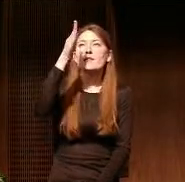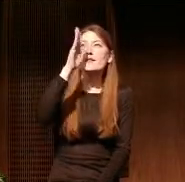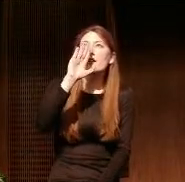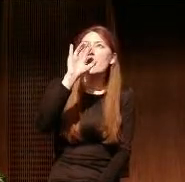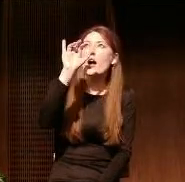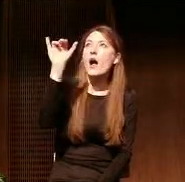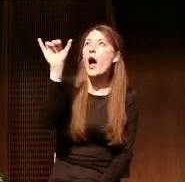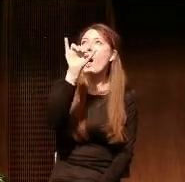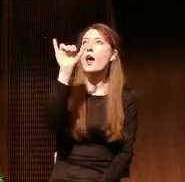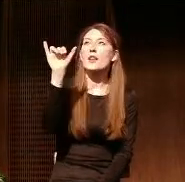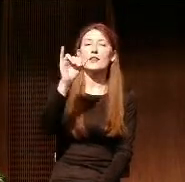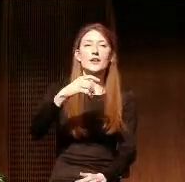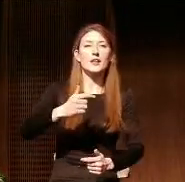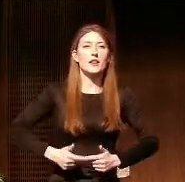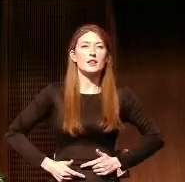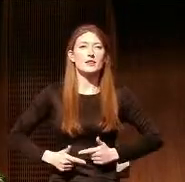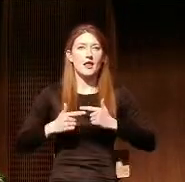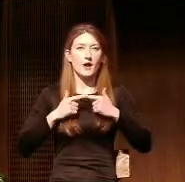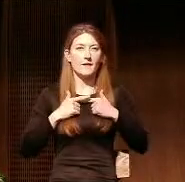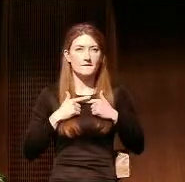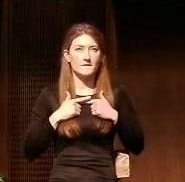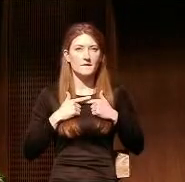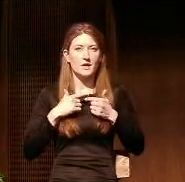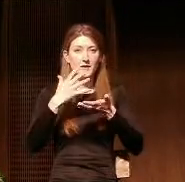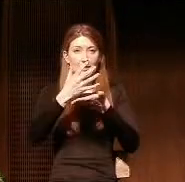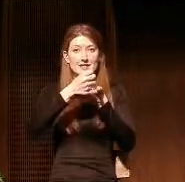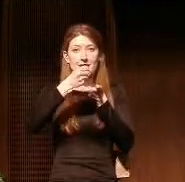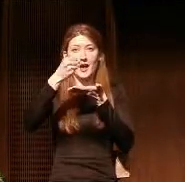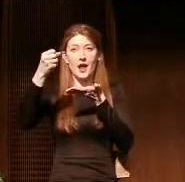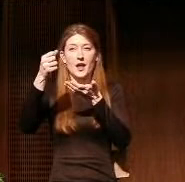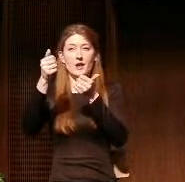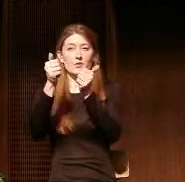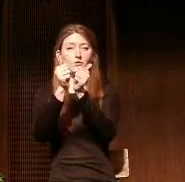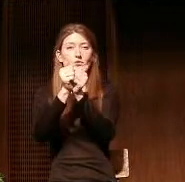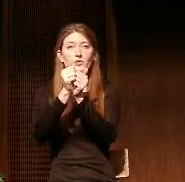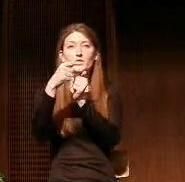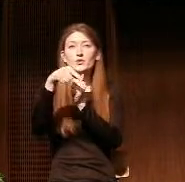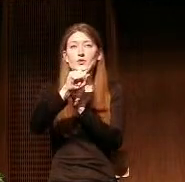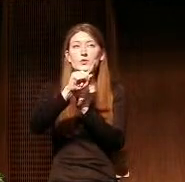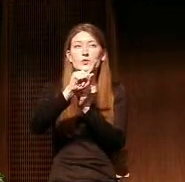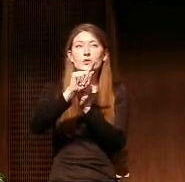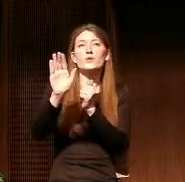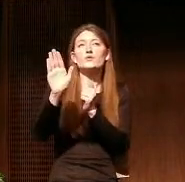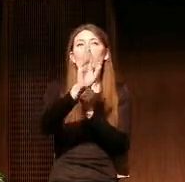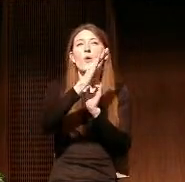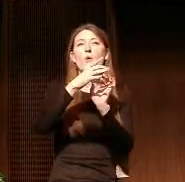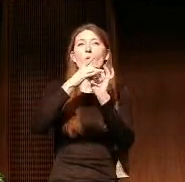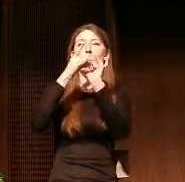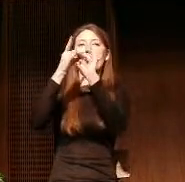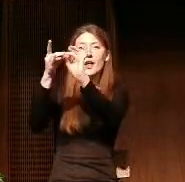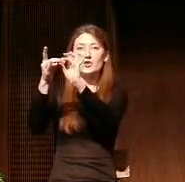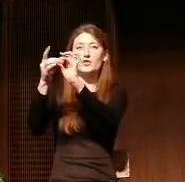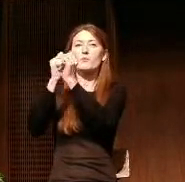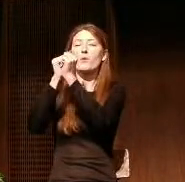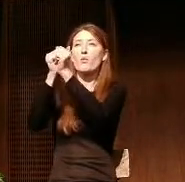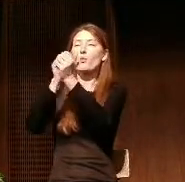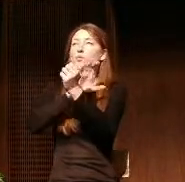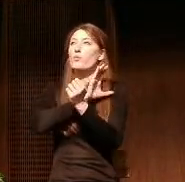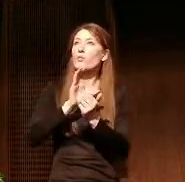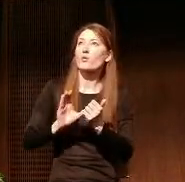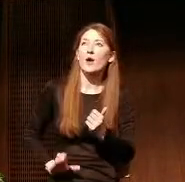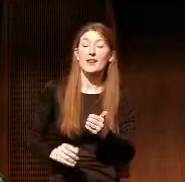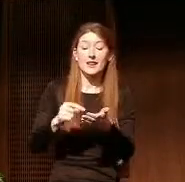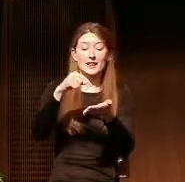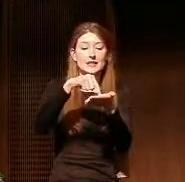life. You can take with you a relationship to Christ. And this passage